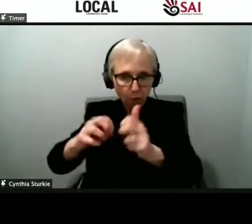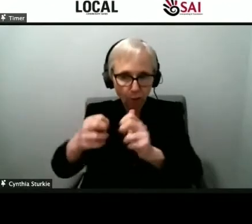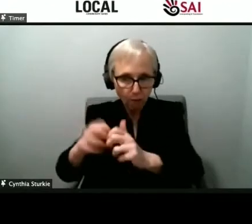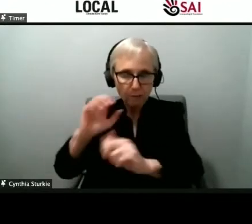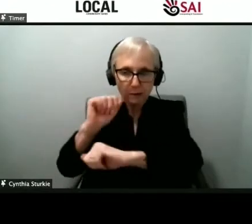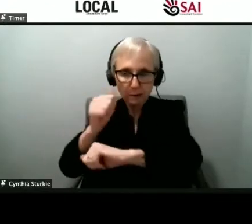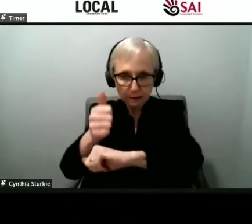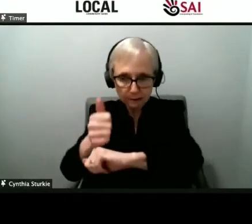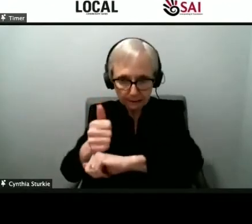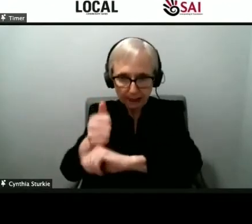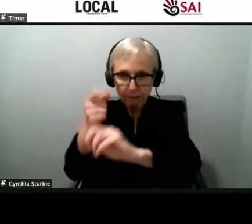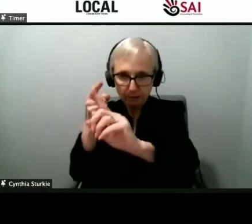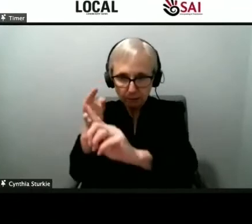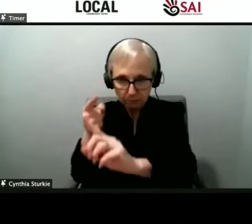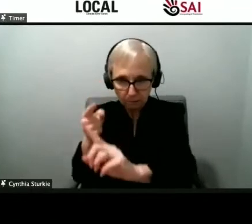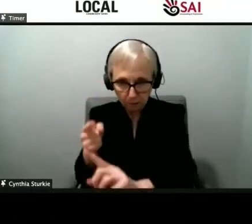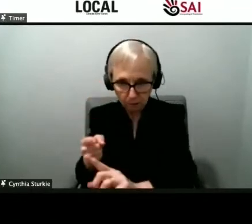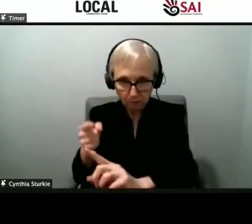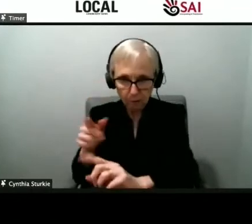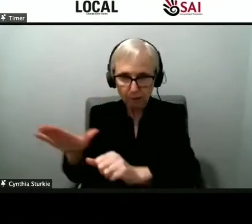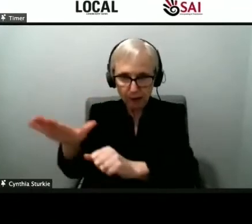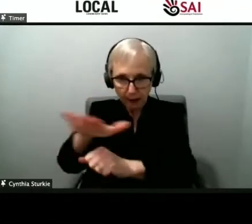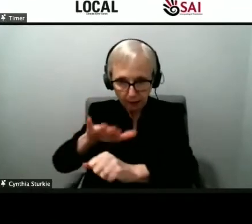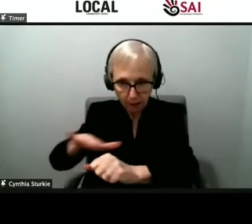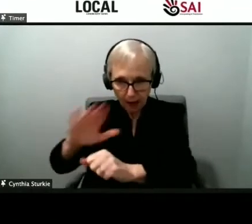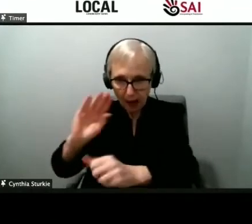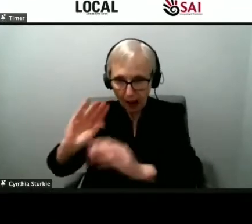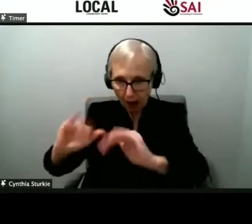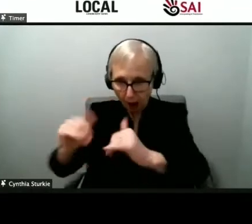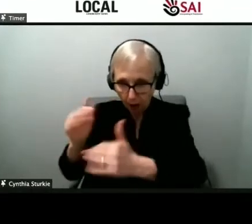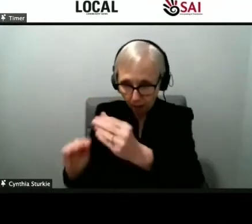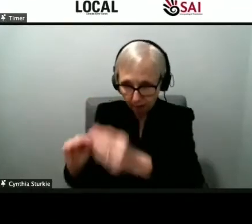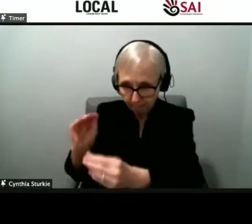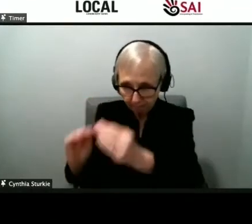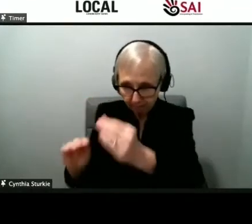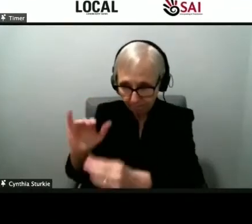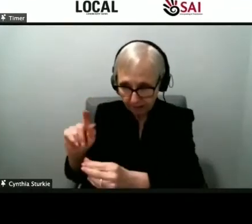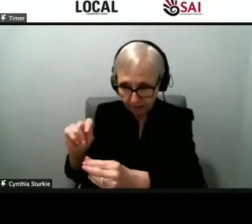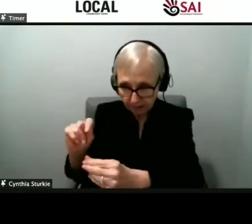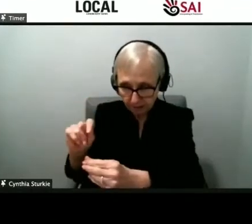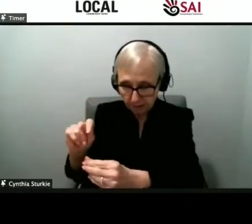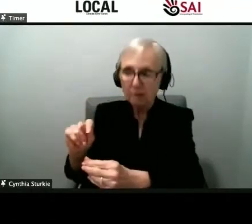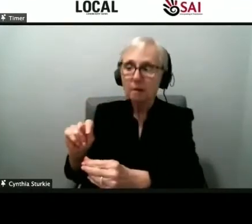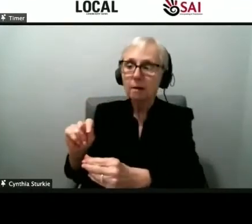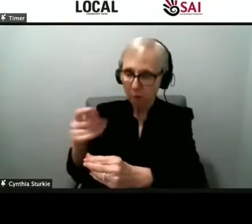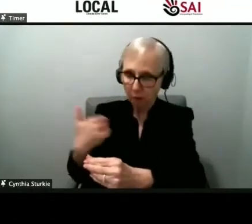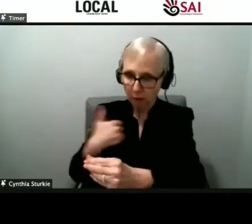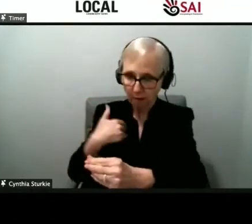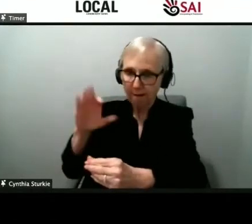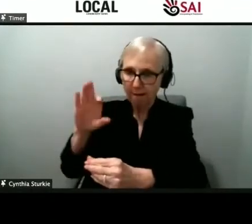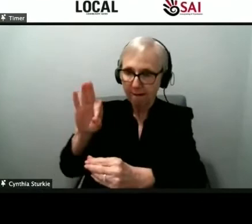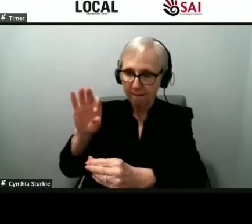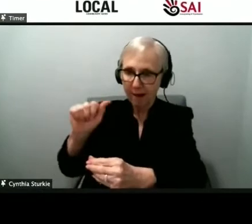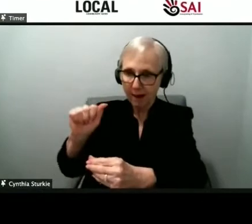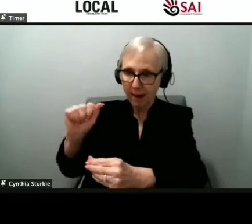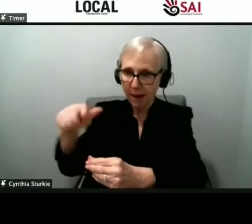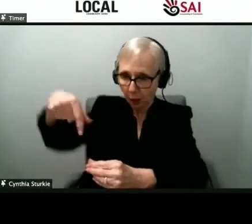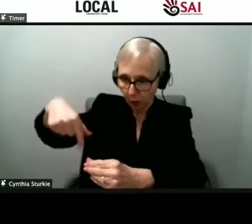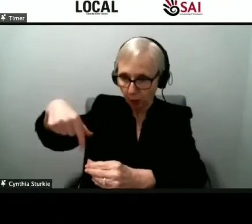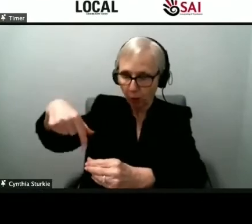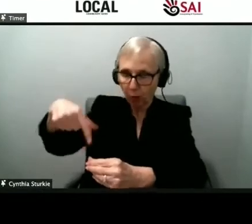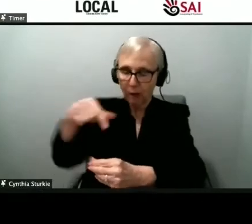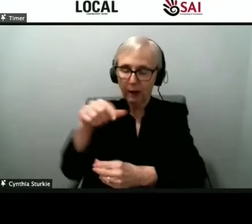establish milestones for that neighborhood, find out how we can fix it. Again, we will have a FAQ in that community dashboard